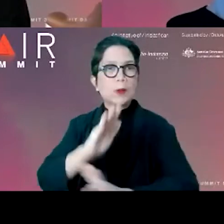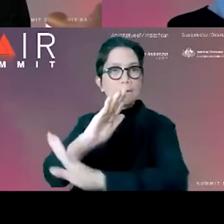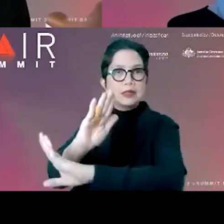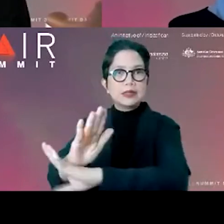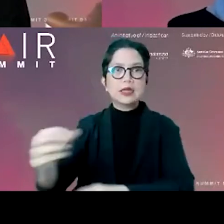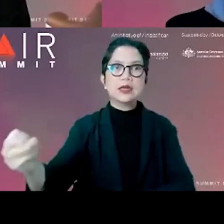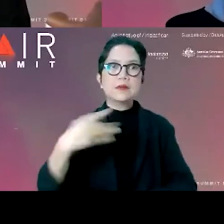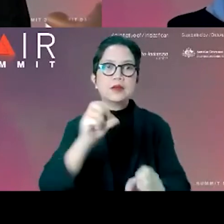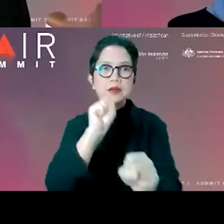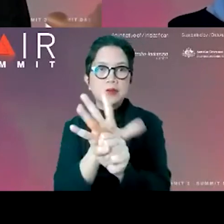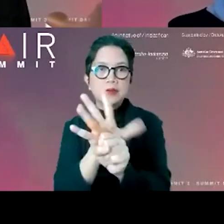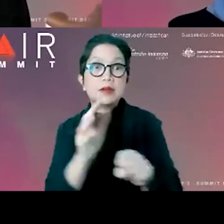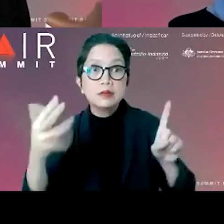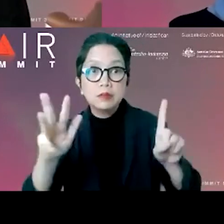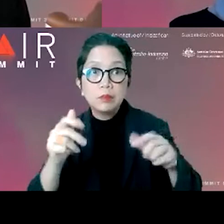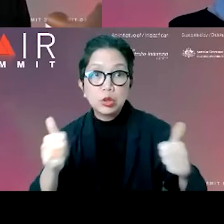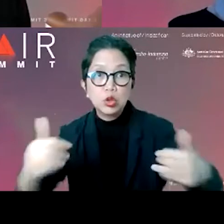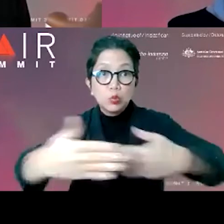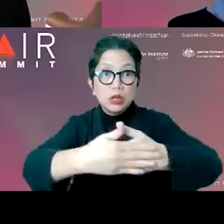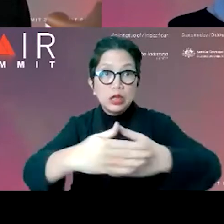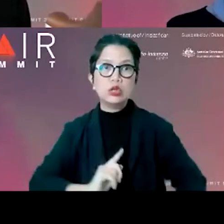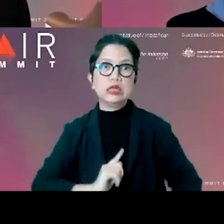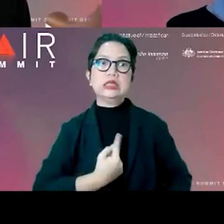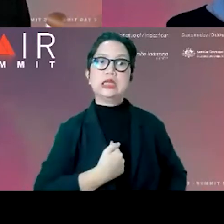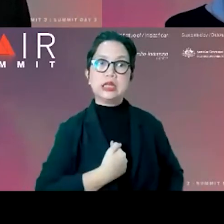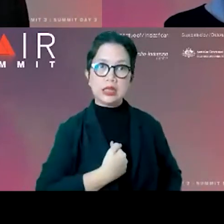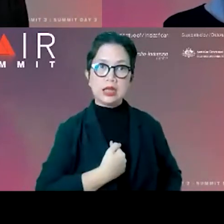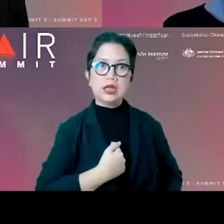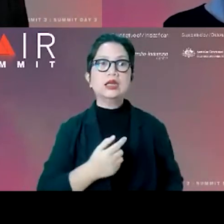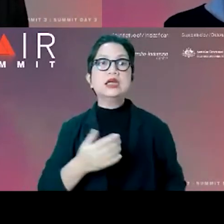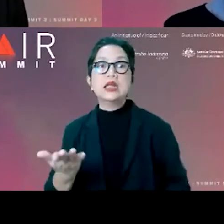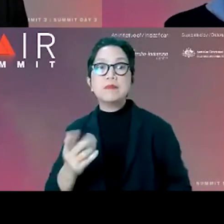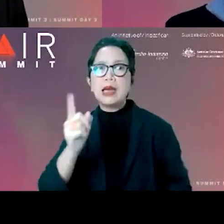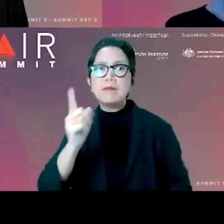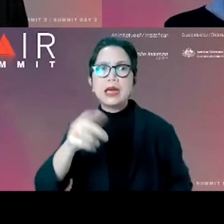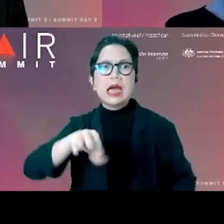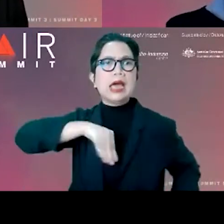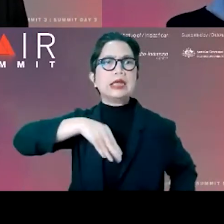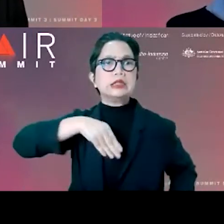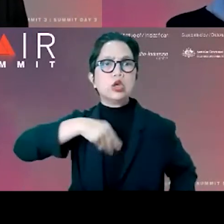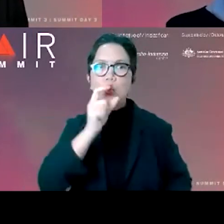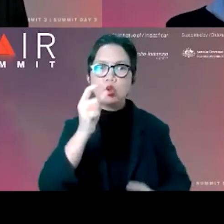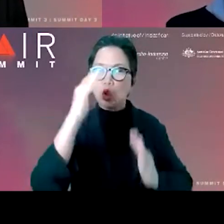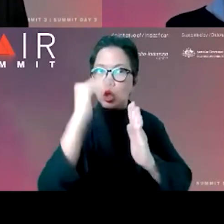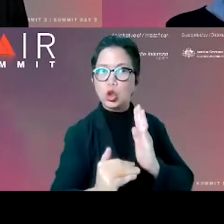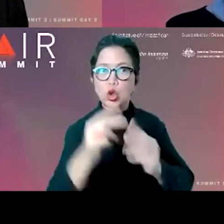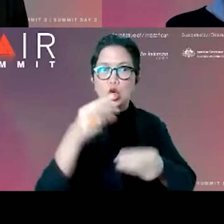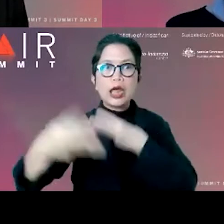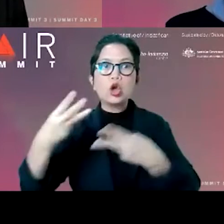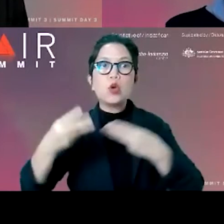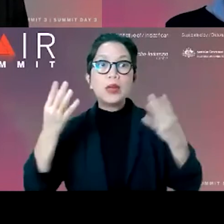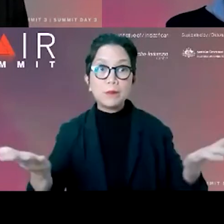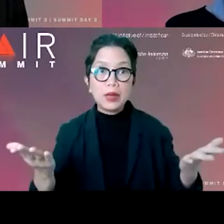consequence of economic decline can be long-standing, and for people in extreme